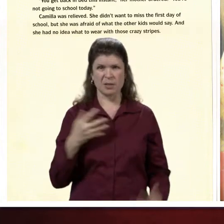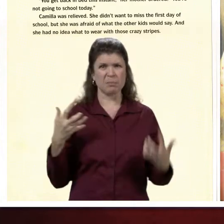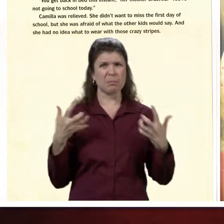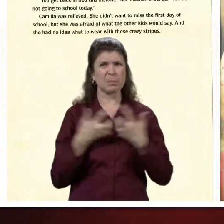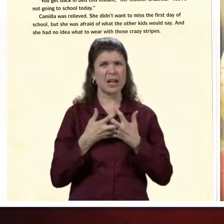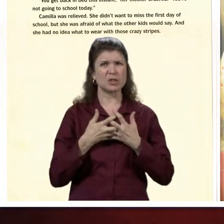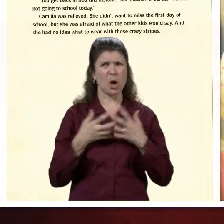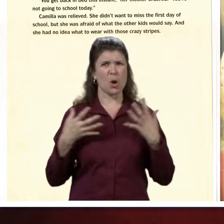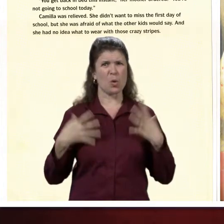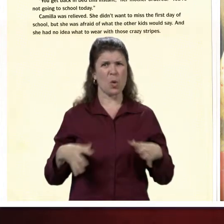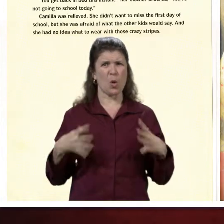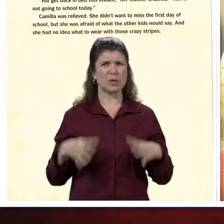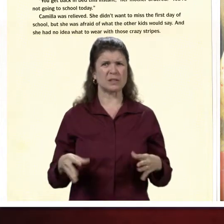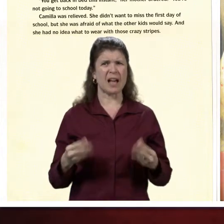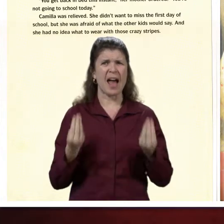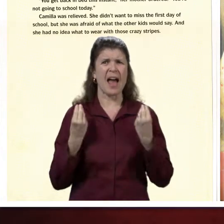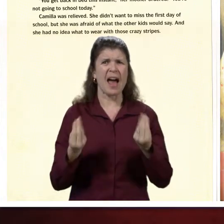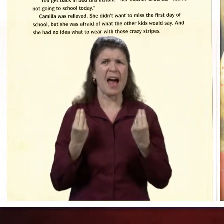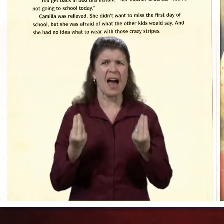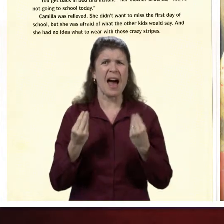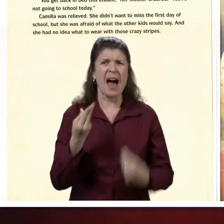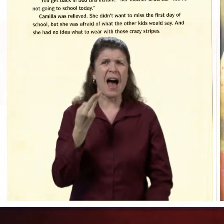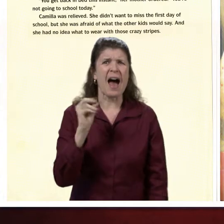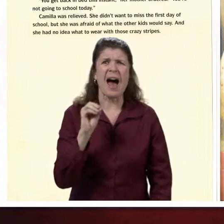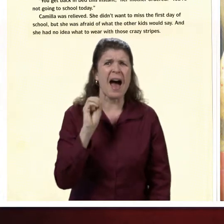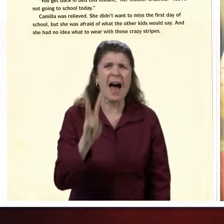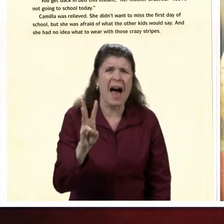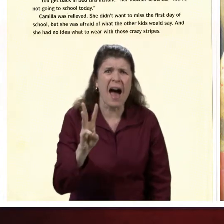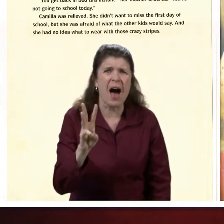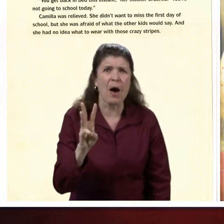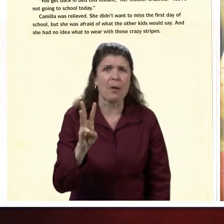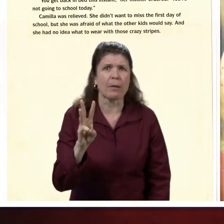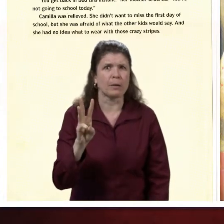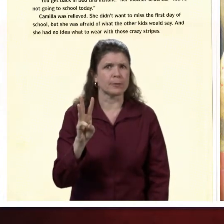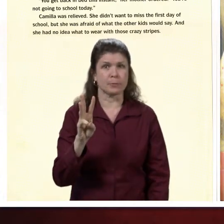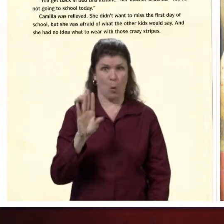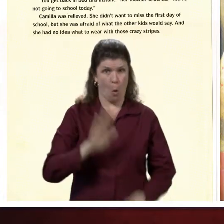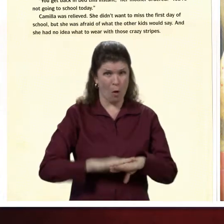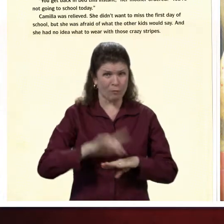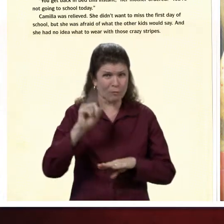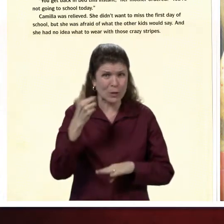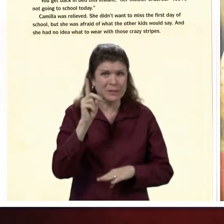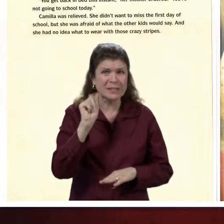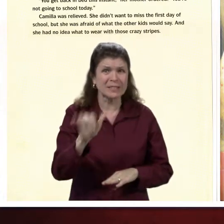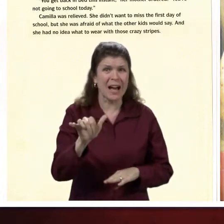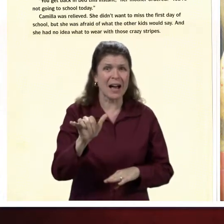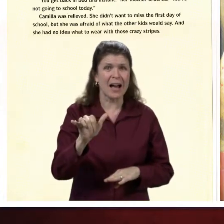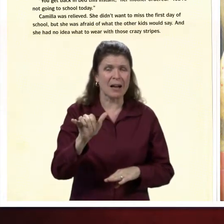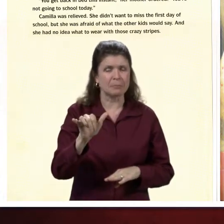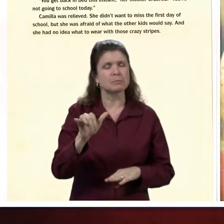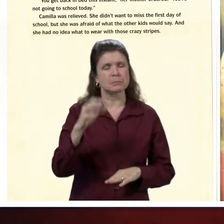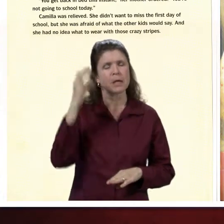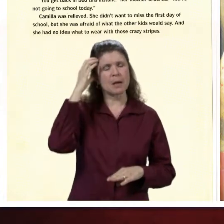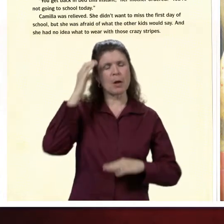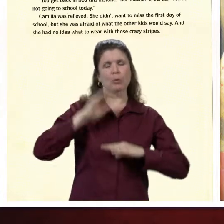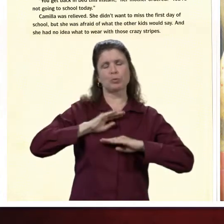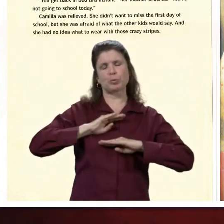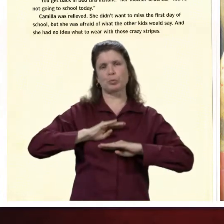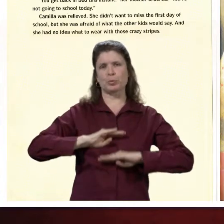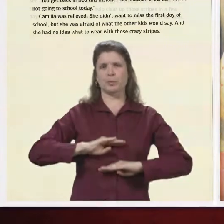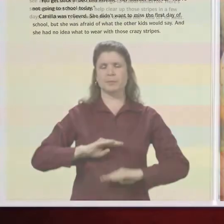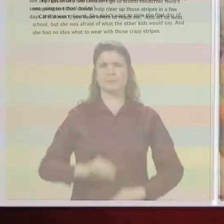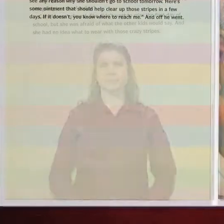the first day of school, but she was afraid of what the other kids would say, and she had no idea what to wear with those